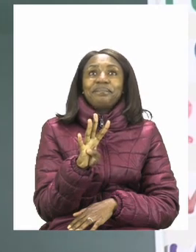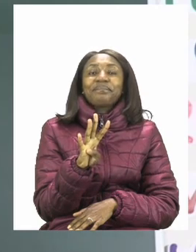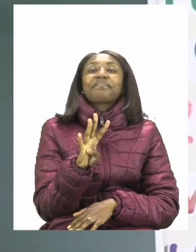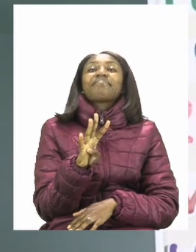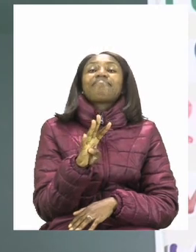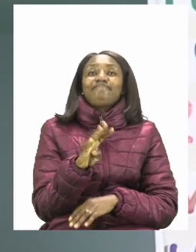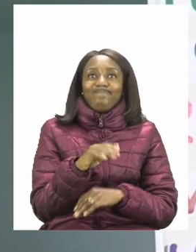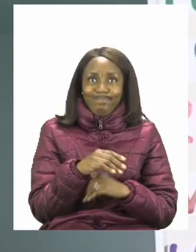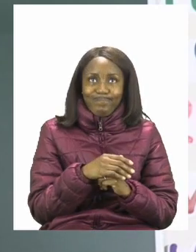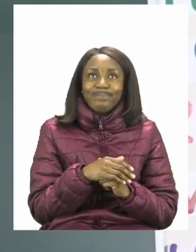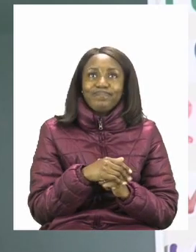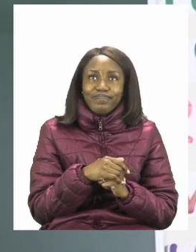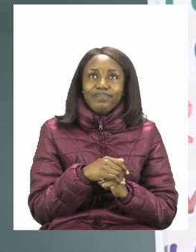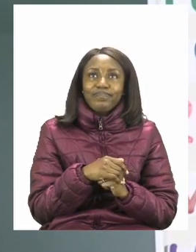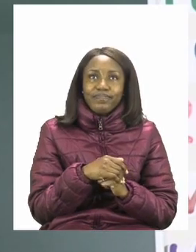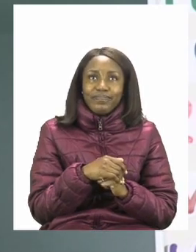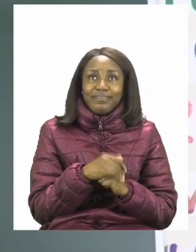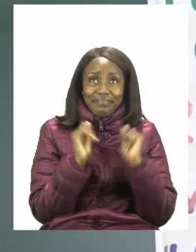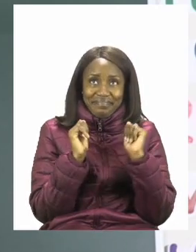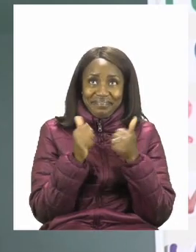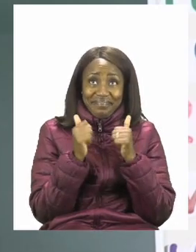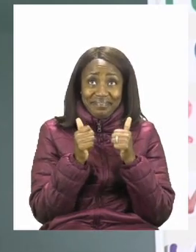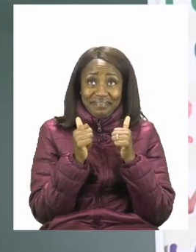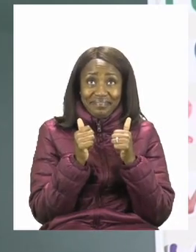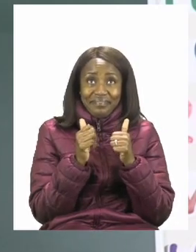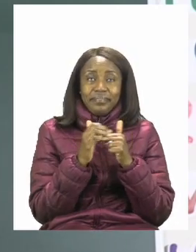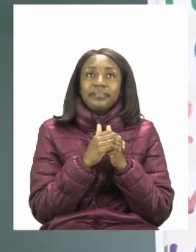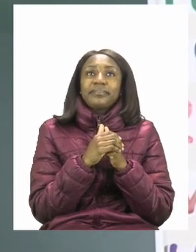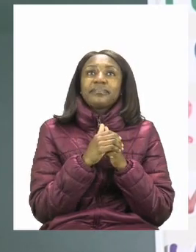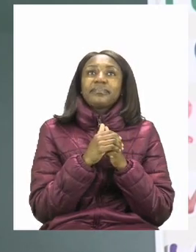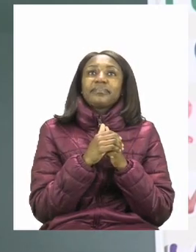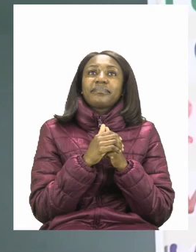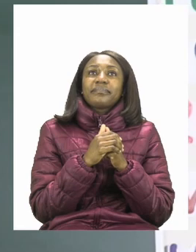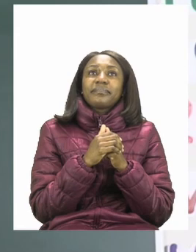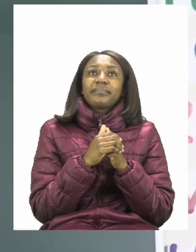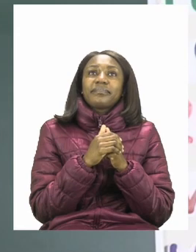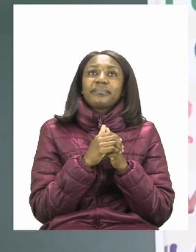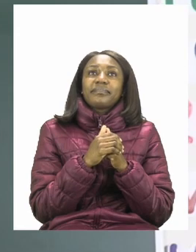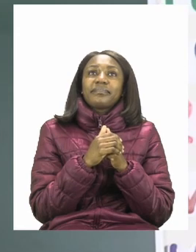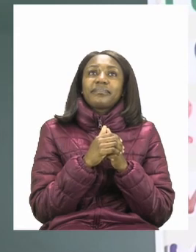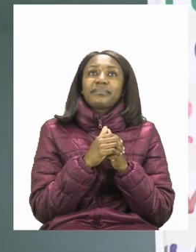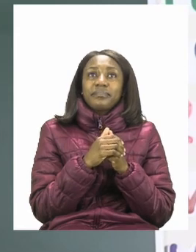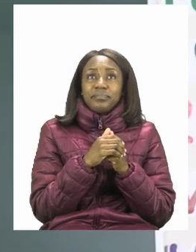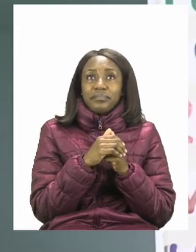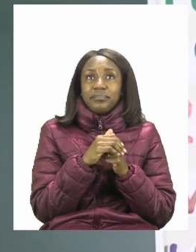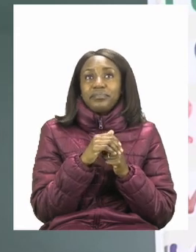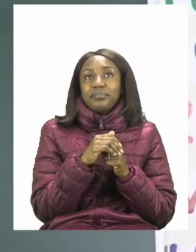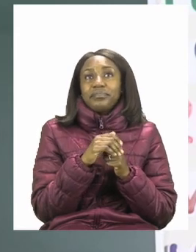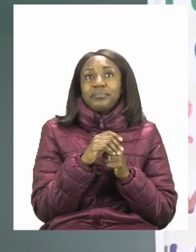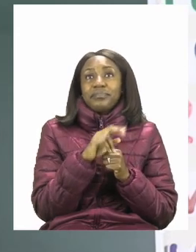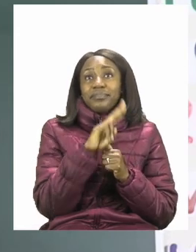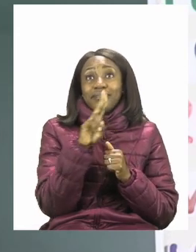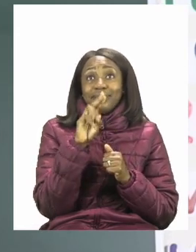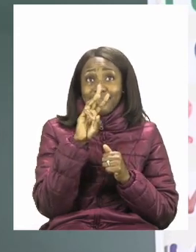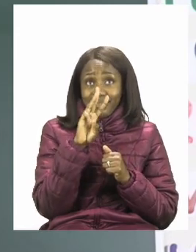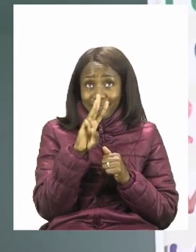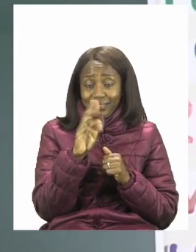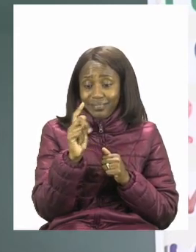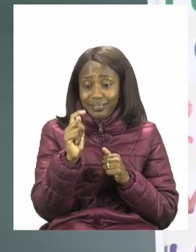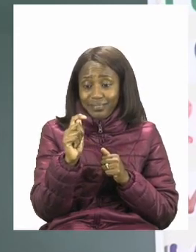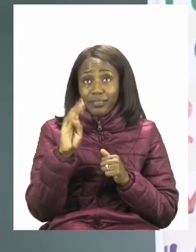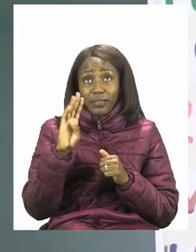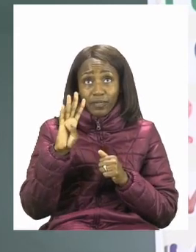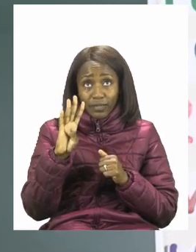4. There we go. So 3 hundredths, 4